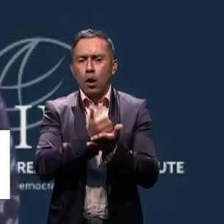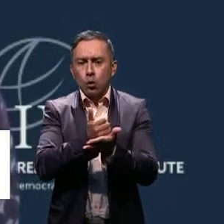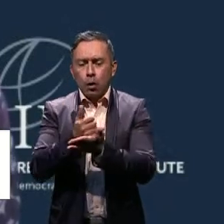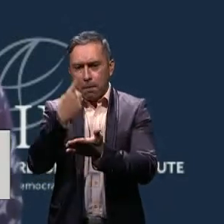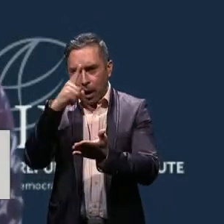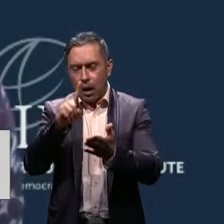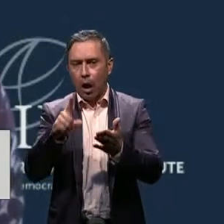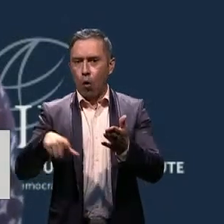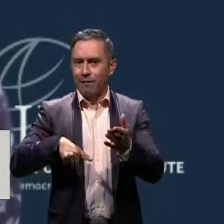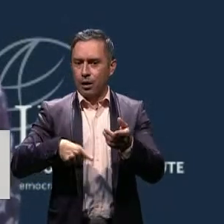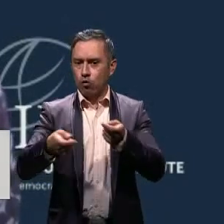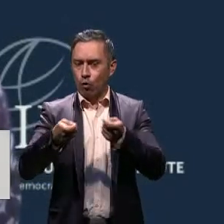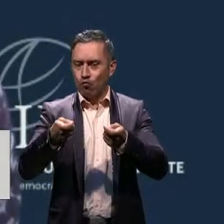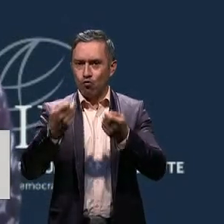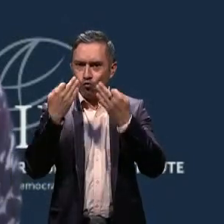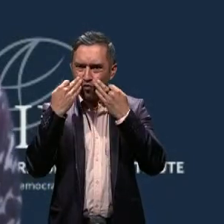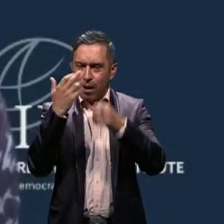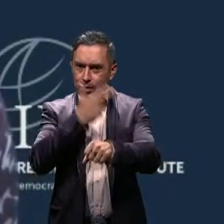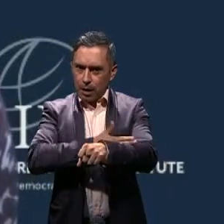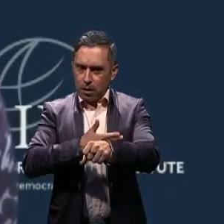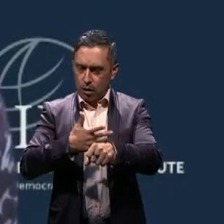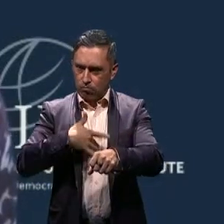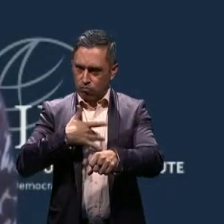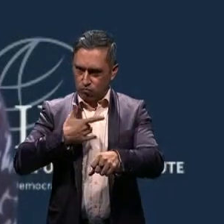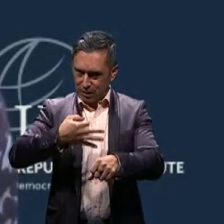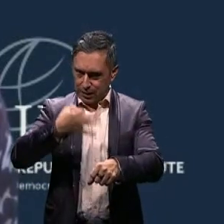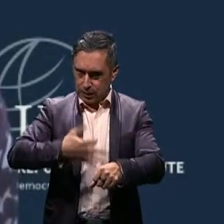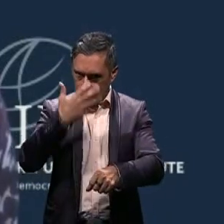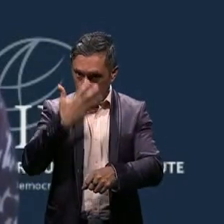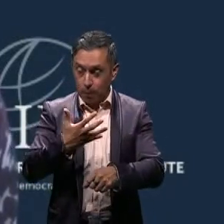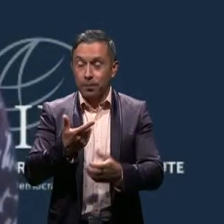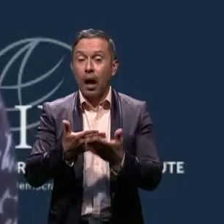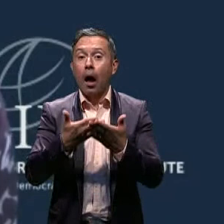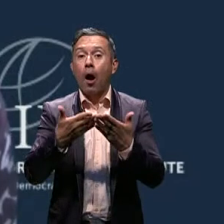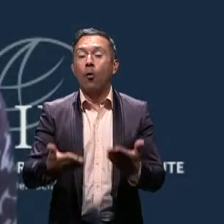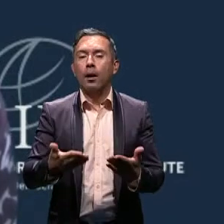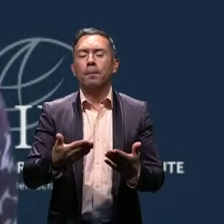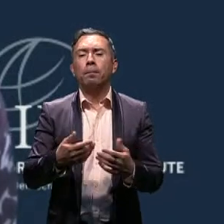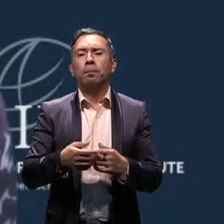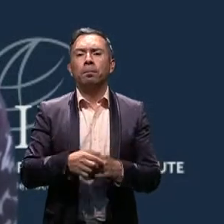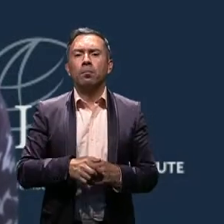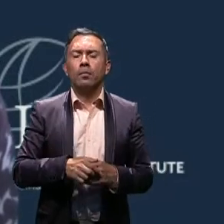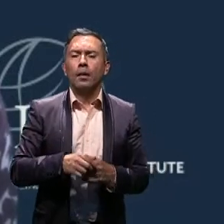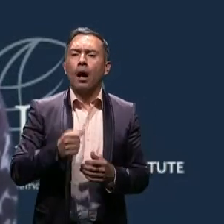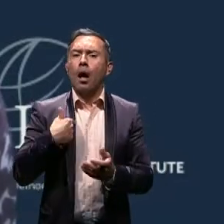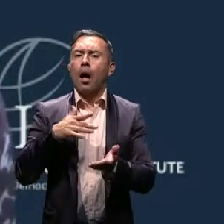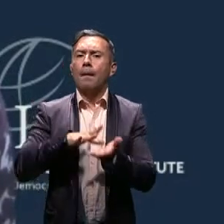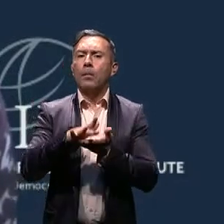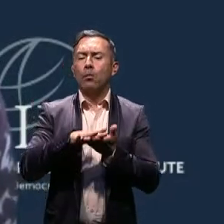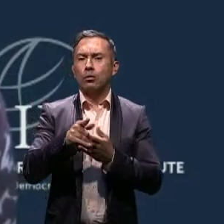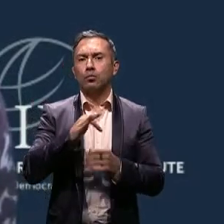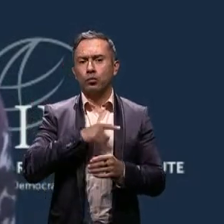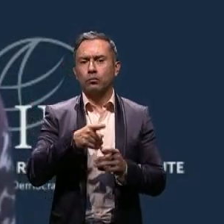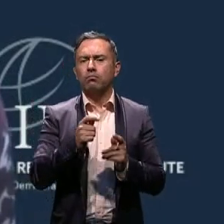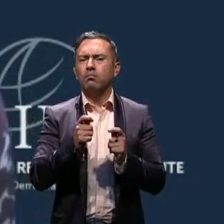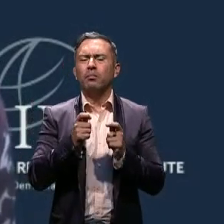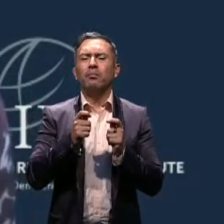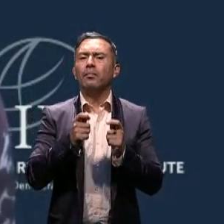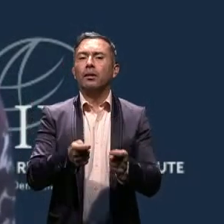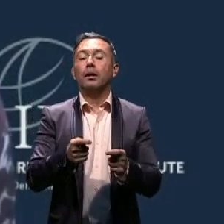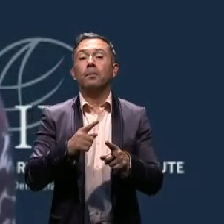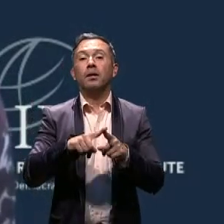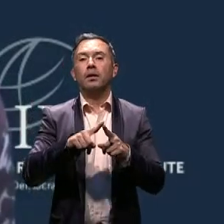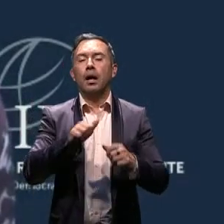the transparent and responsible governance. Today, here we are supporting and acknowledging the